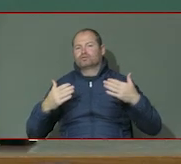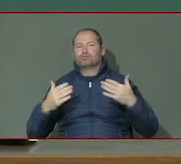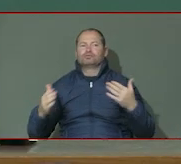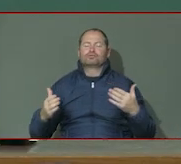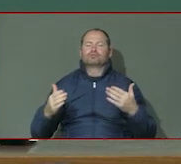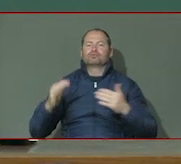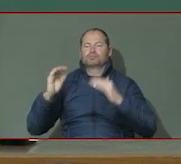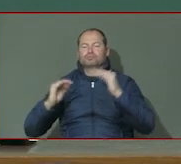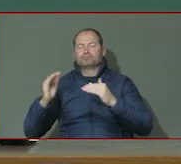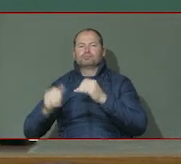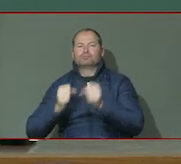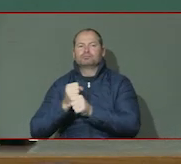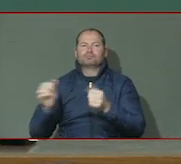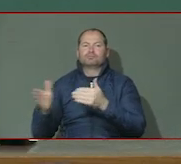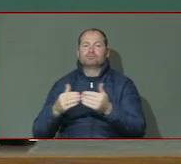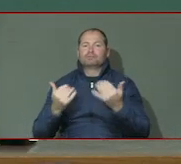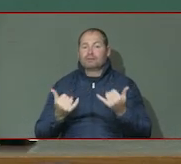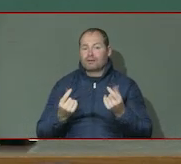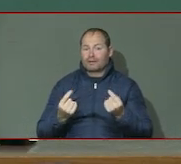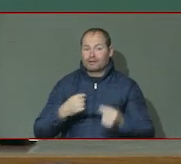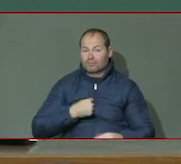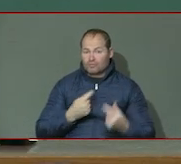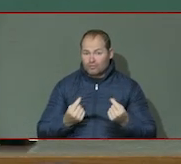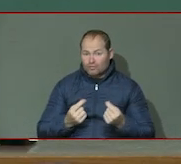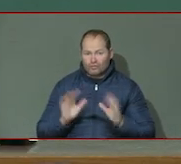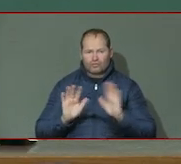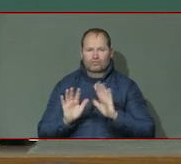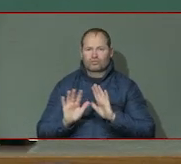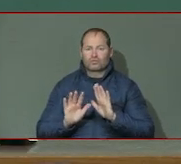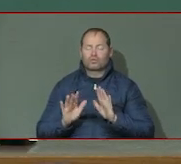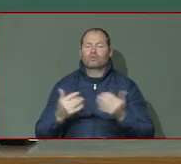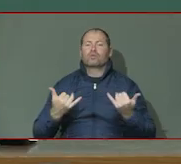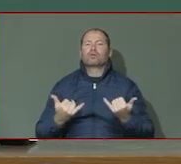the end of the year. I never do that. What did we pay?